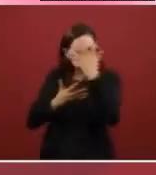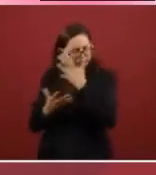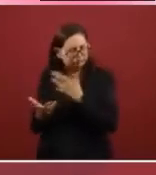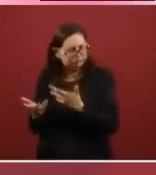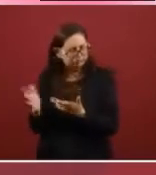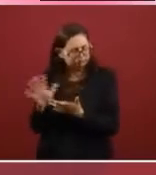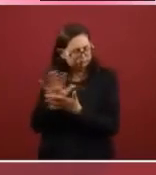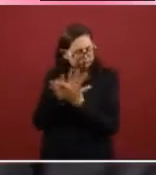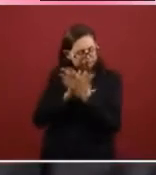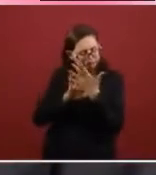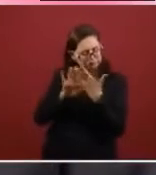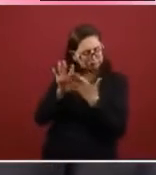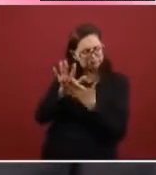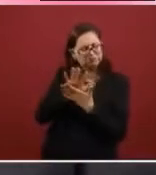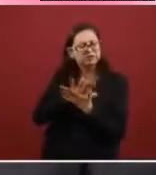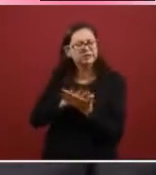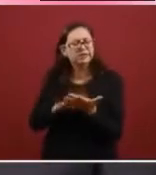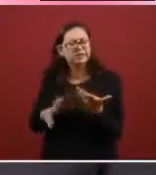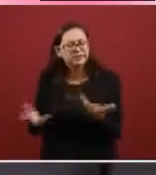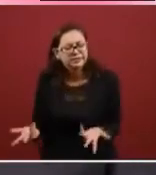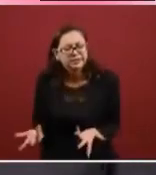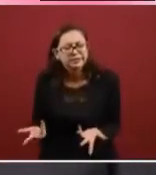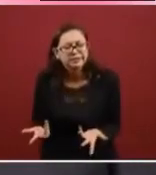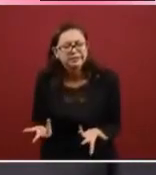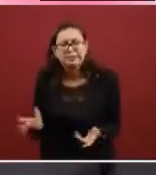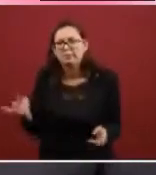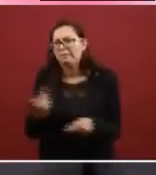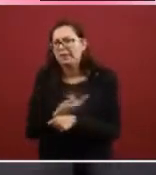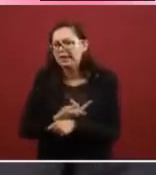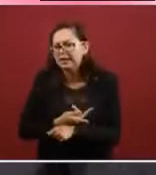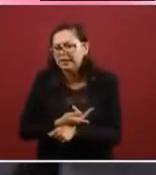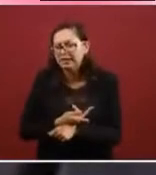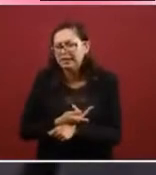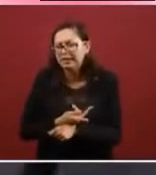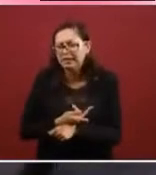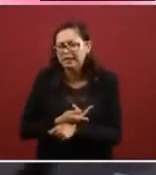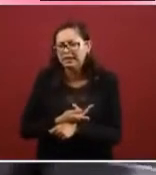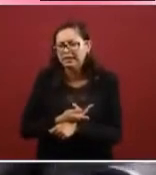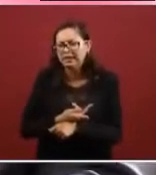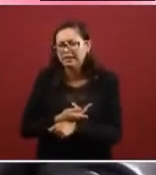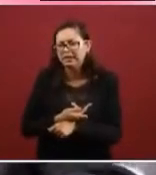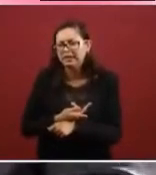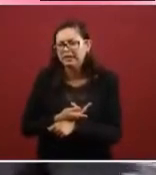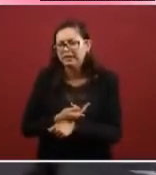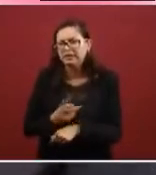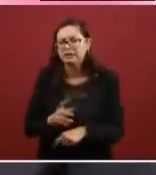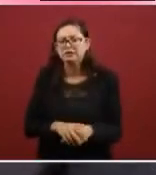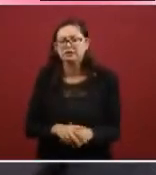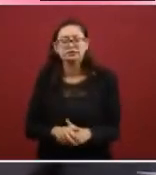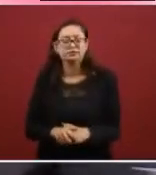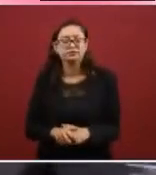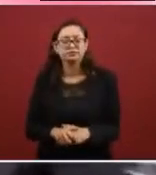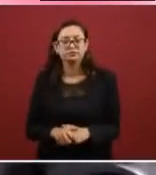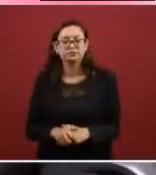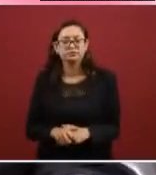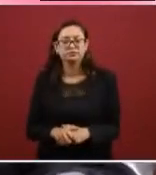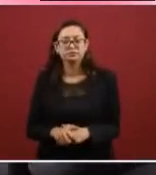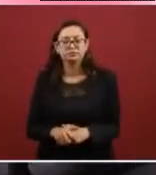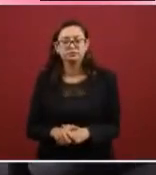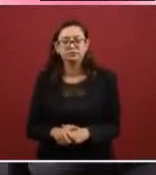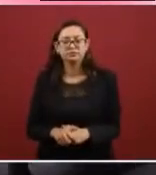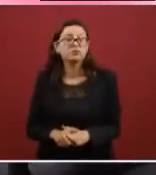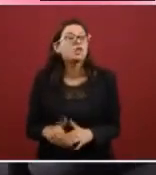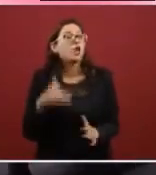is what he means. Y so they've watered it down. Es, so what they've done is decir, they say nos